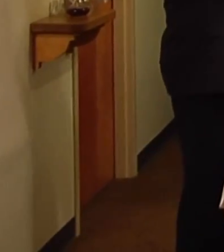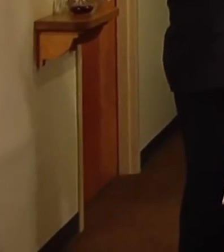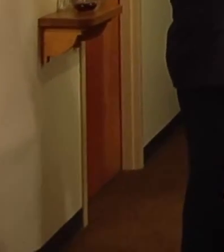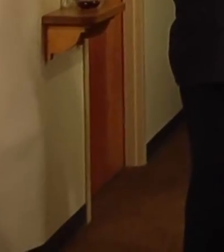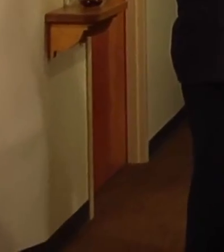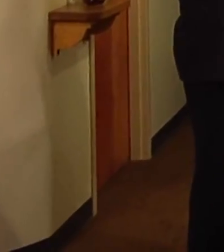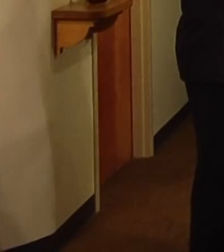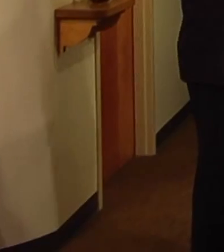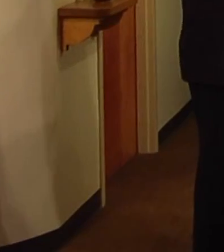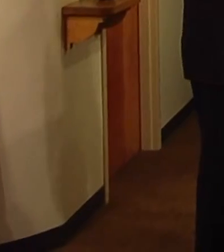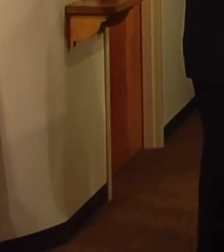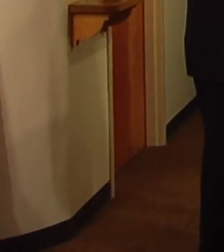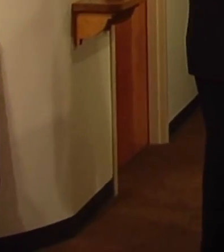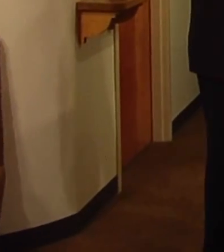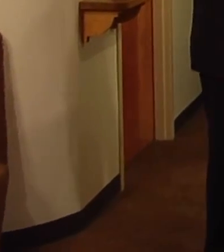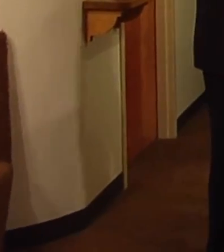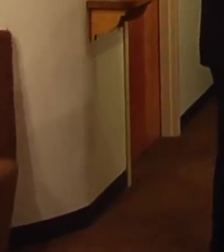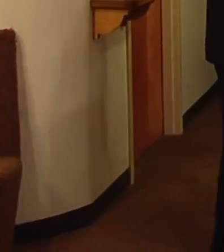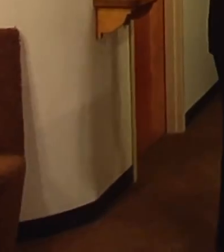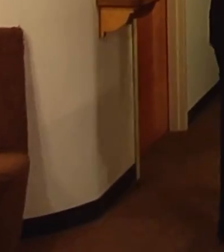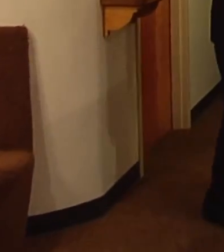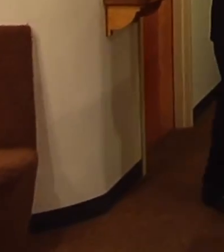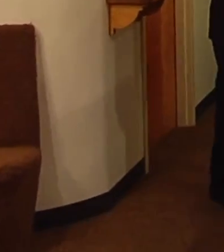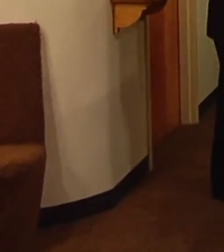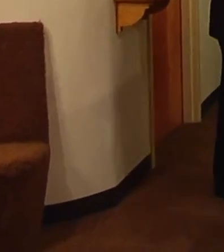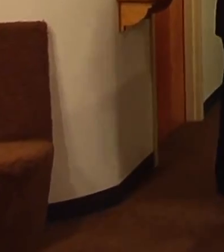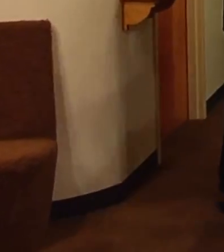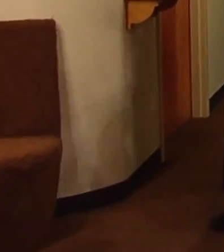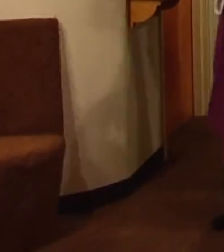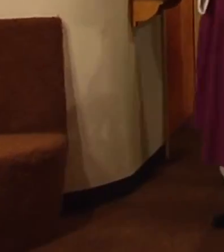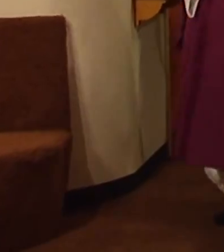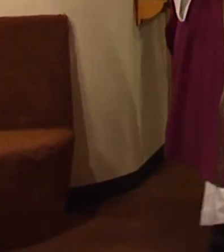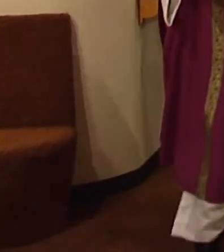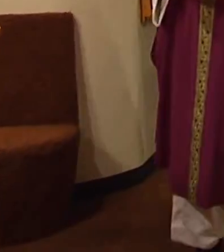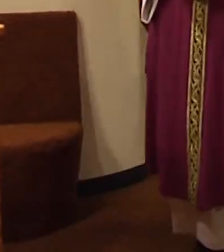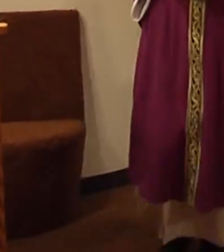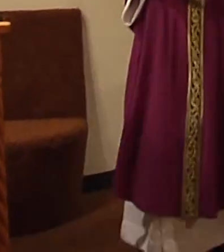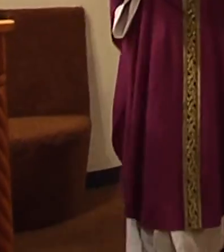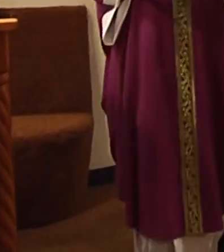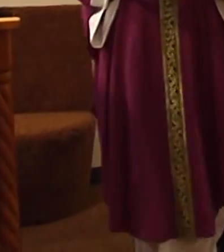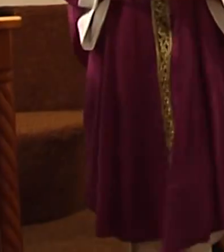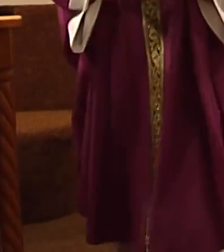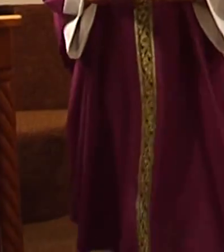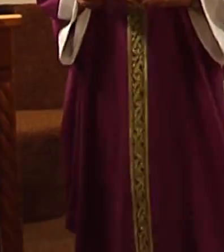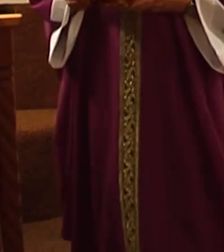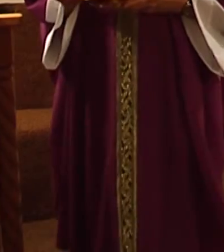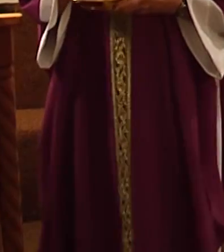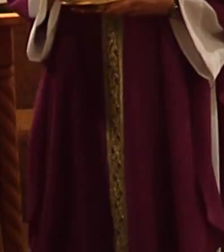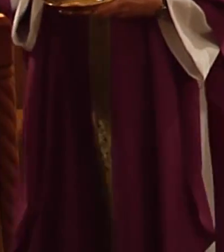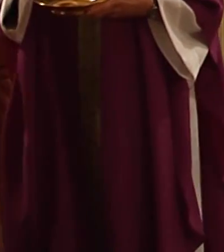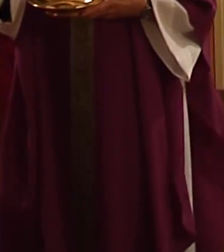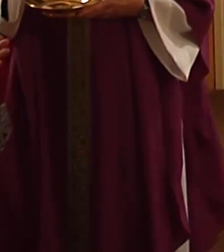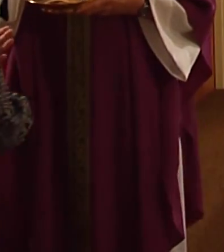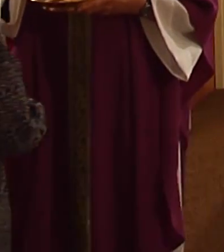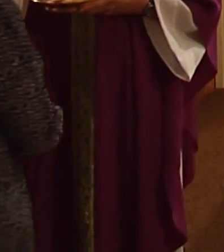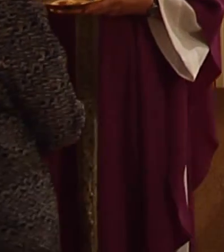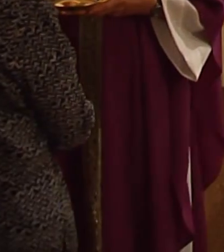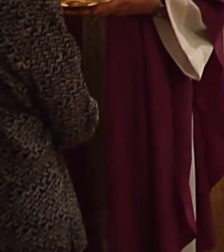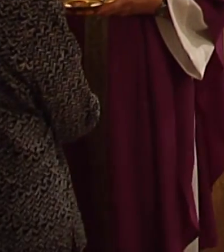Behold the Lamb of God. Behold him who takes away the sins of the world. Blessed are those who are called to the supper of the